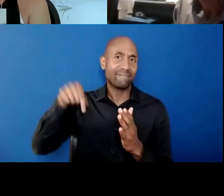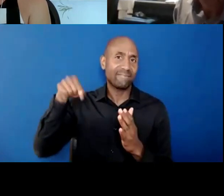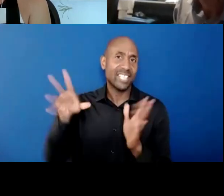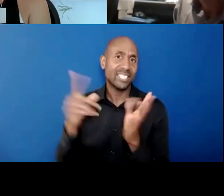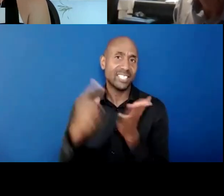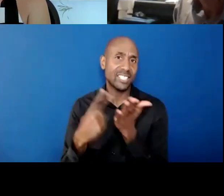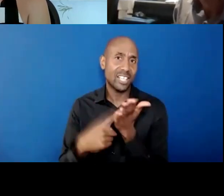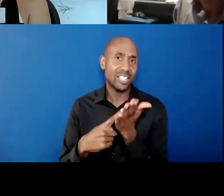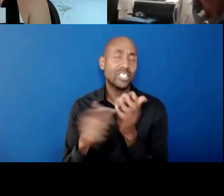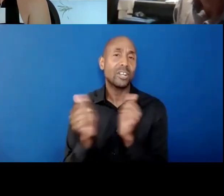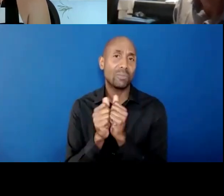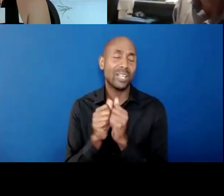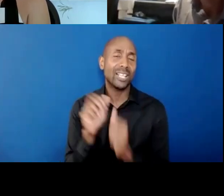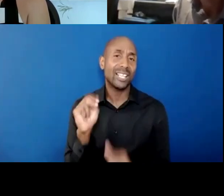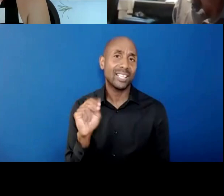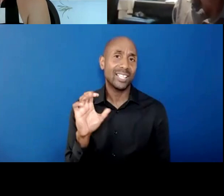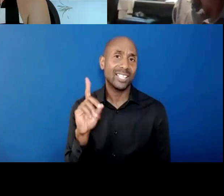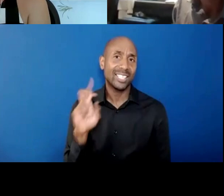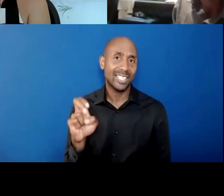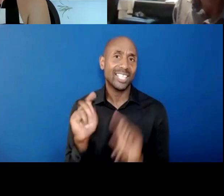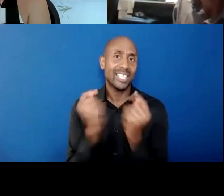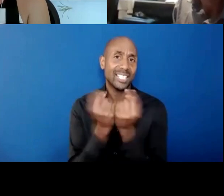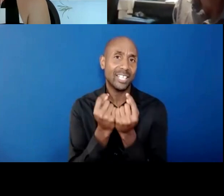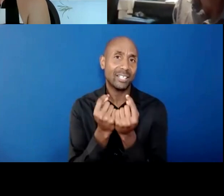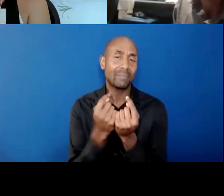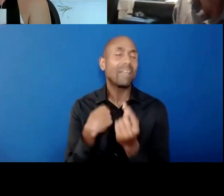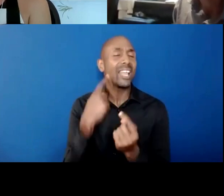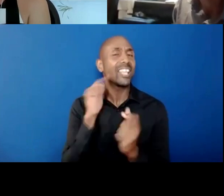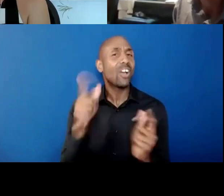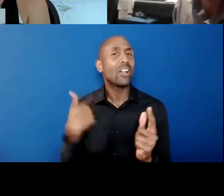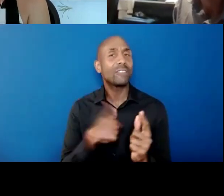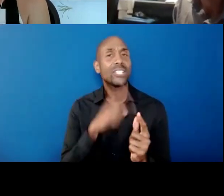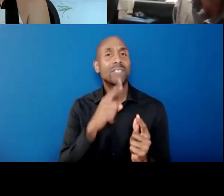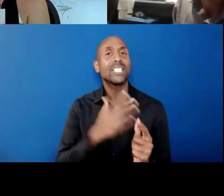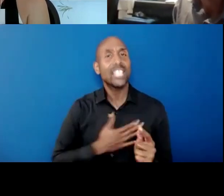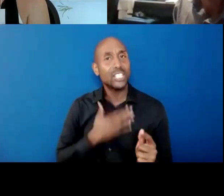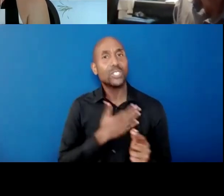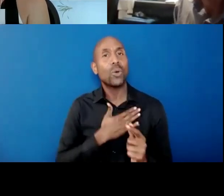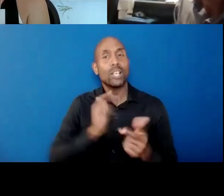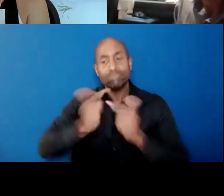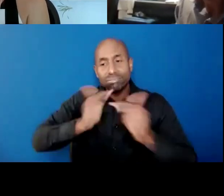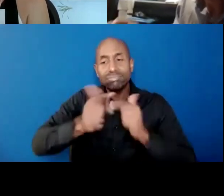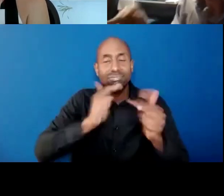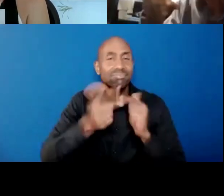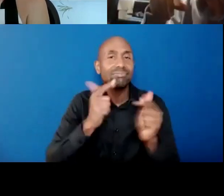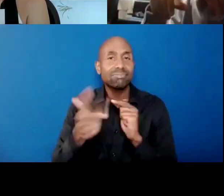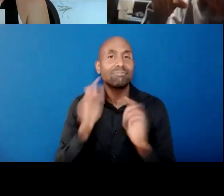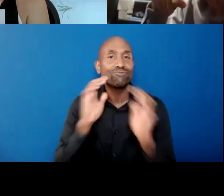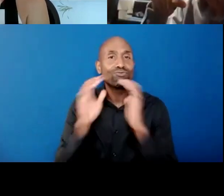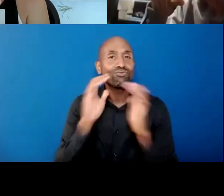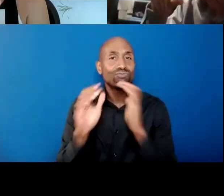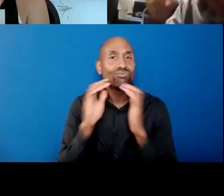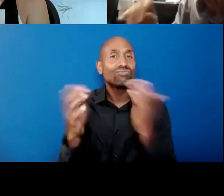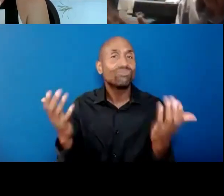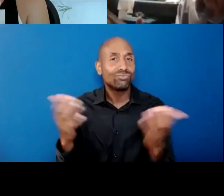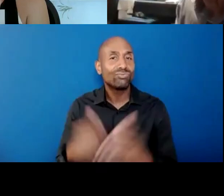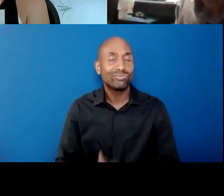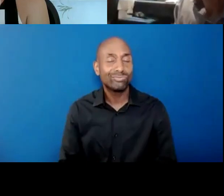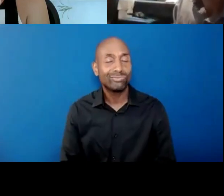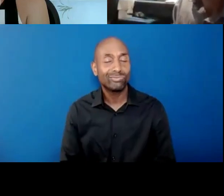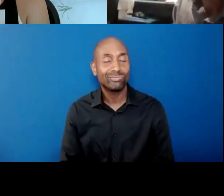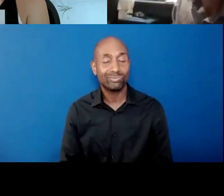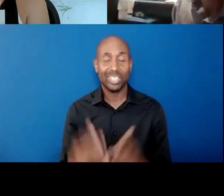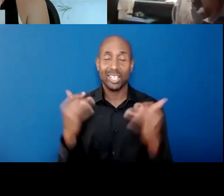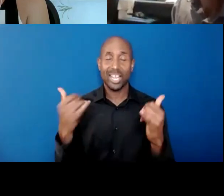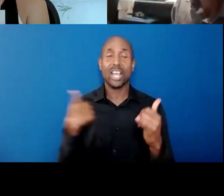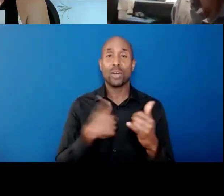think we all really enjoyed this format and conversation. And as we close